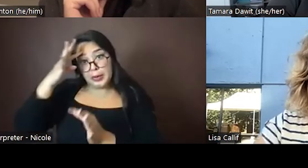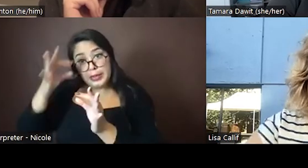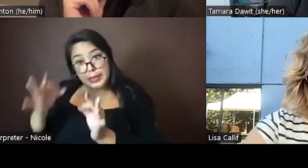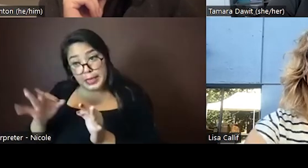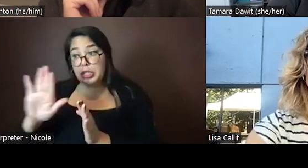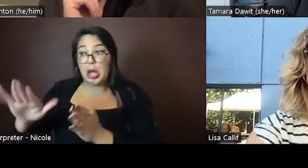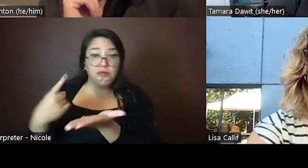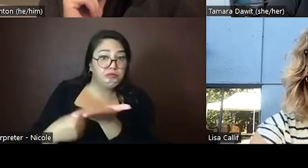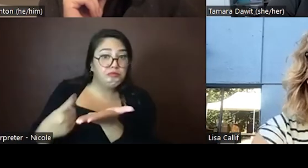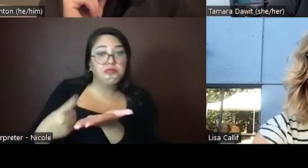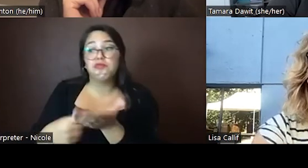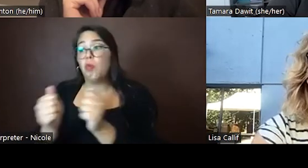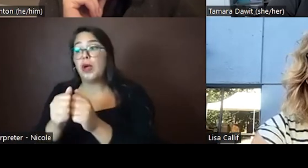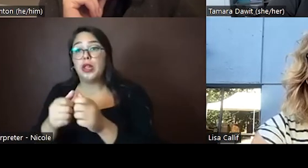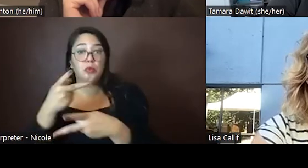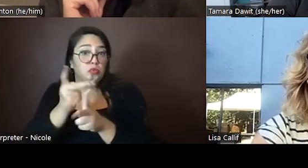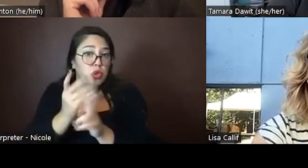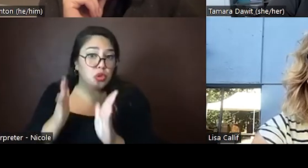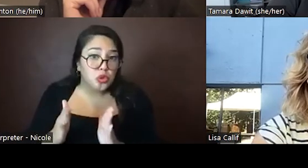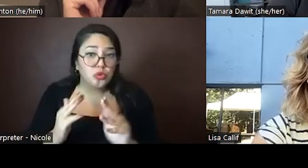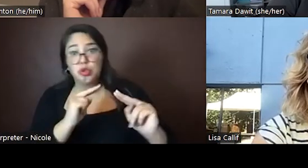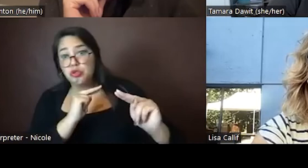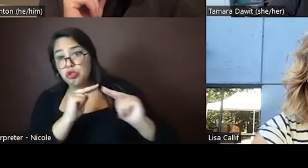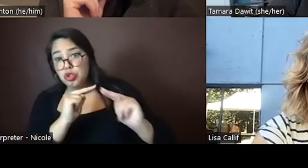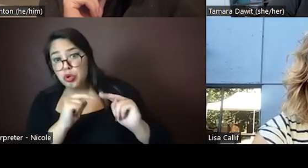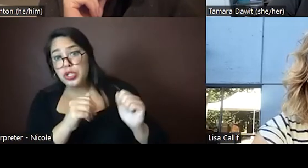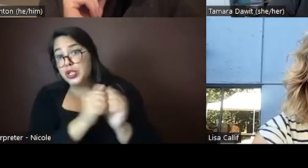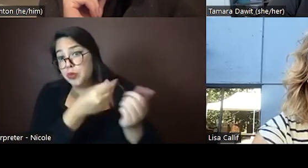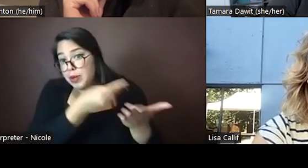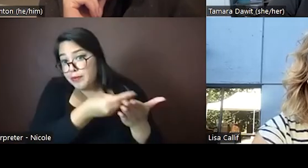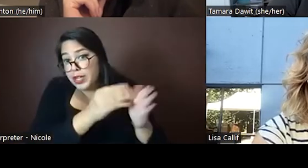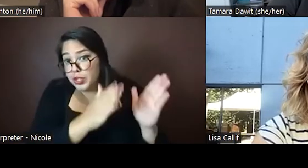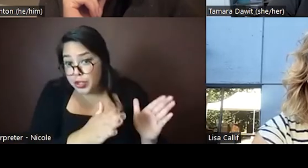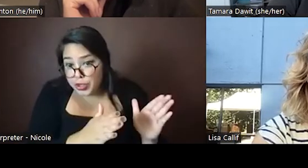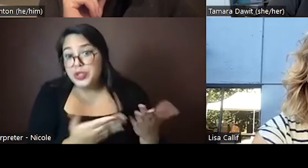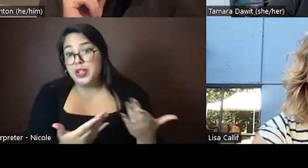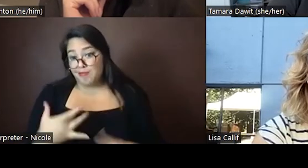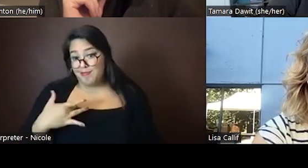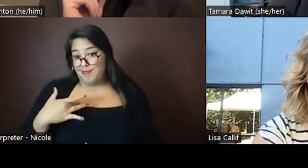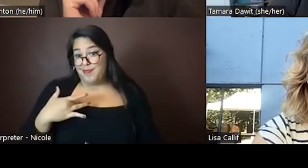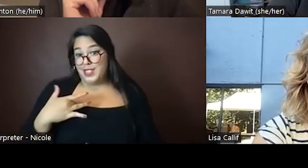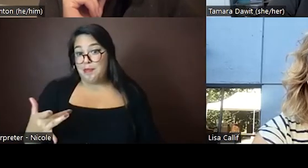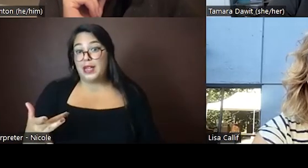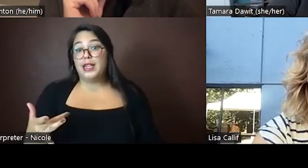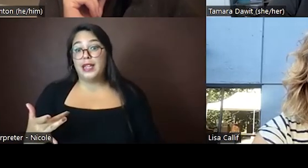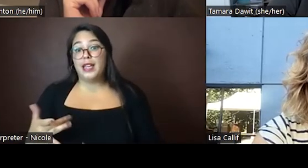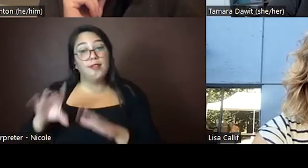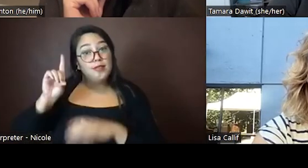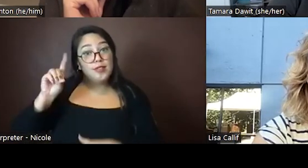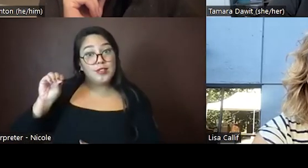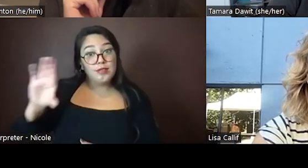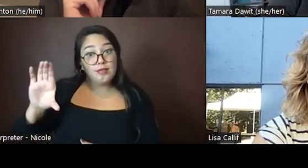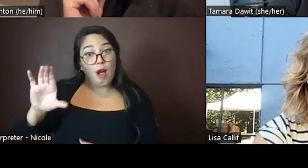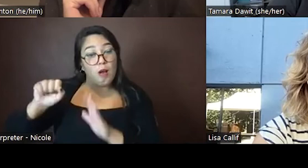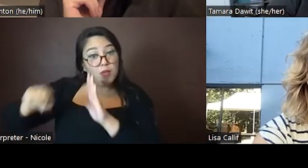maybe and also negotiation with their protagonists, because, you know, usually documentary makers are